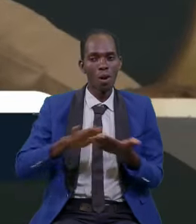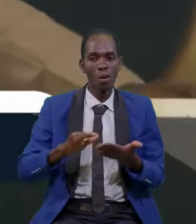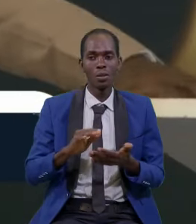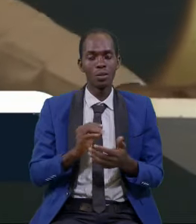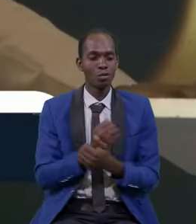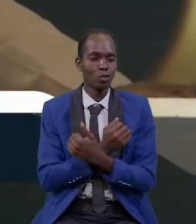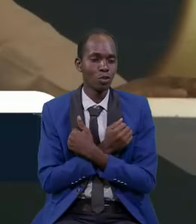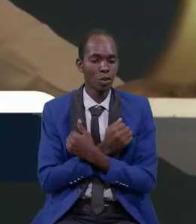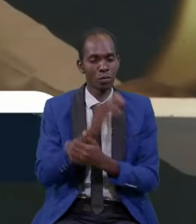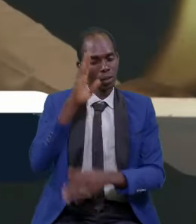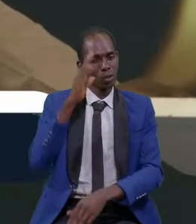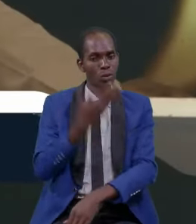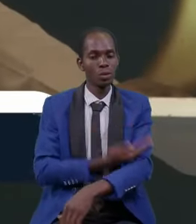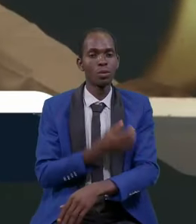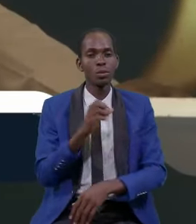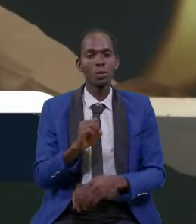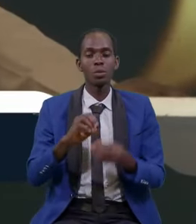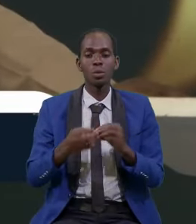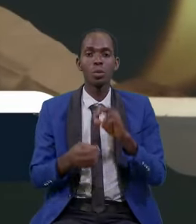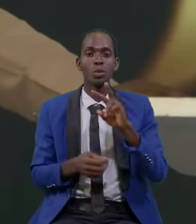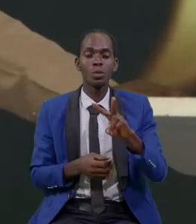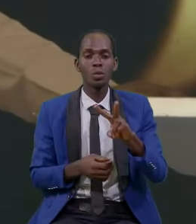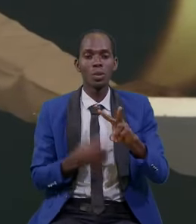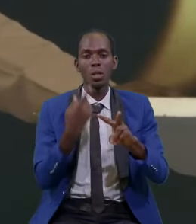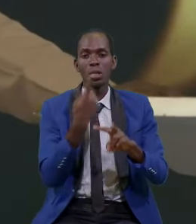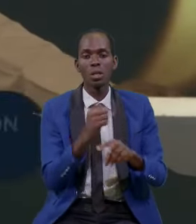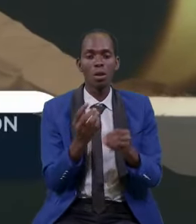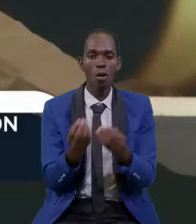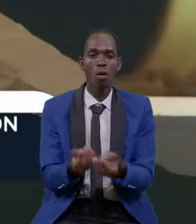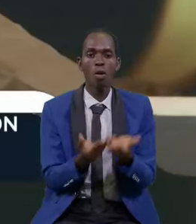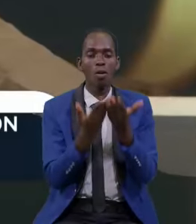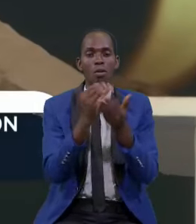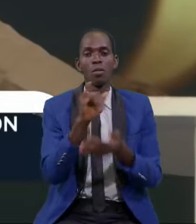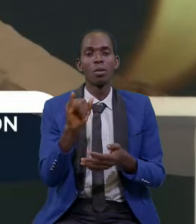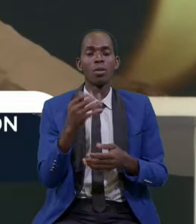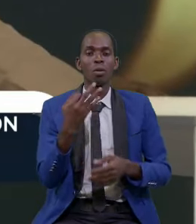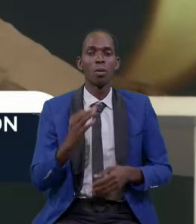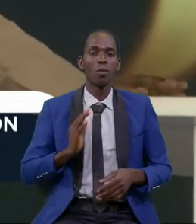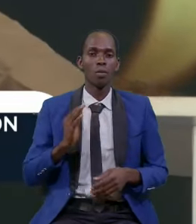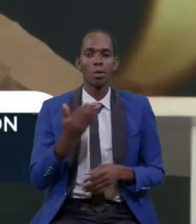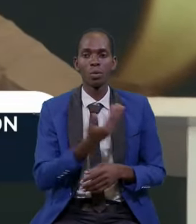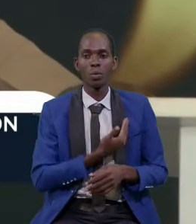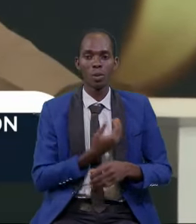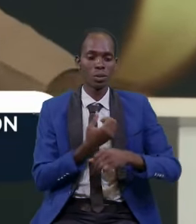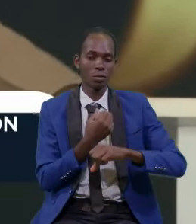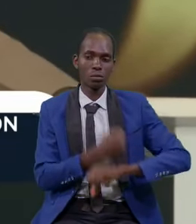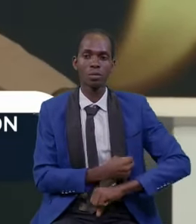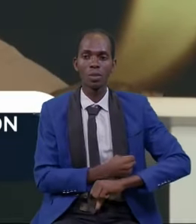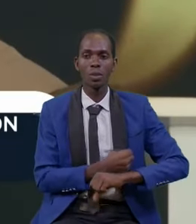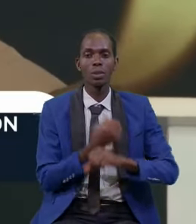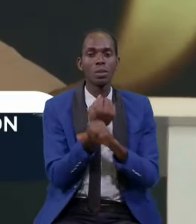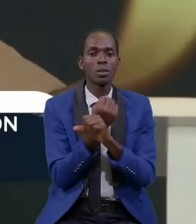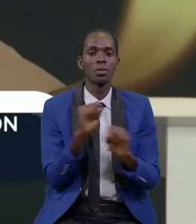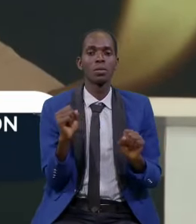Number two, the offering of our secured salvation